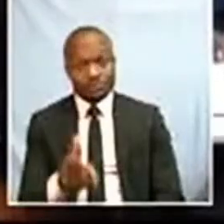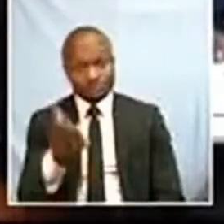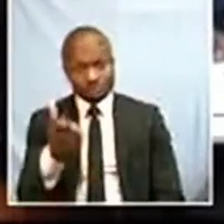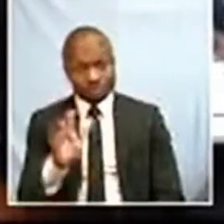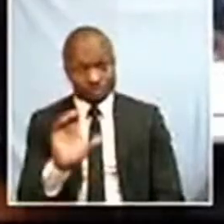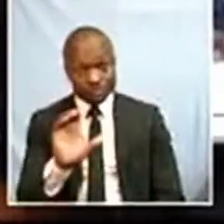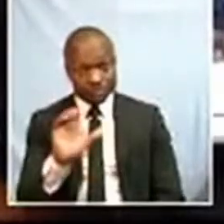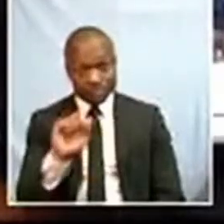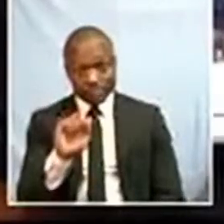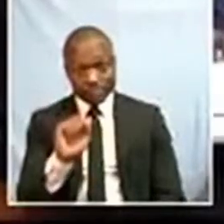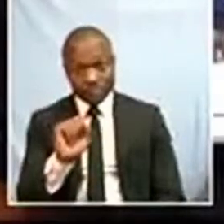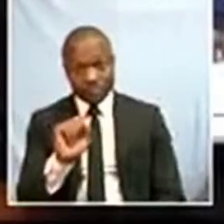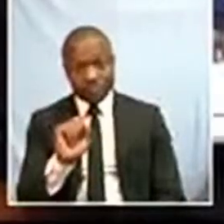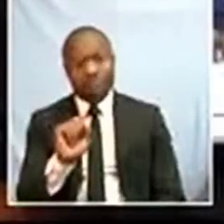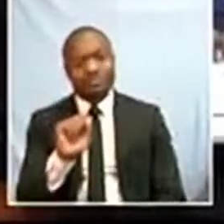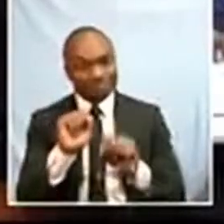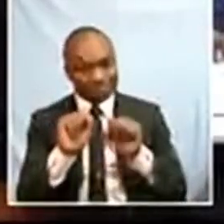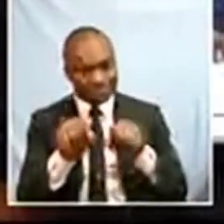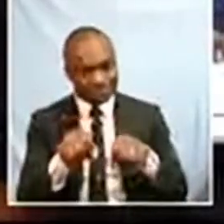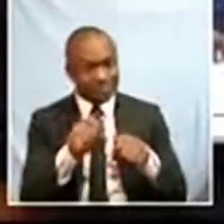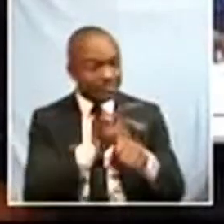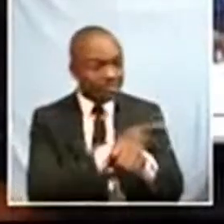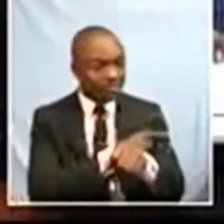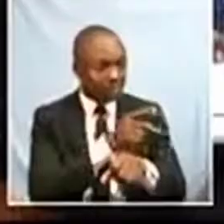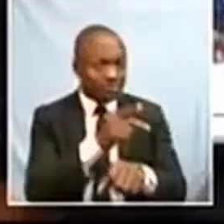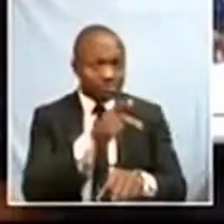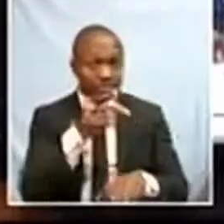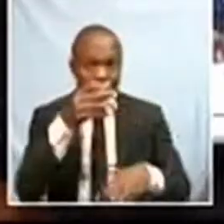Yes, feel free also to delegate where you are not able.